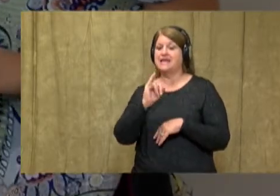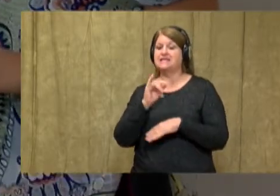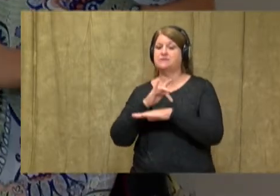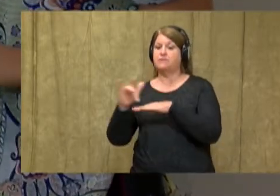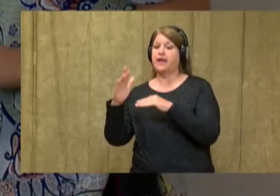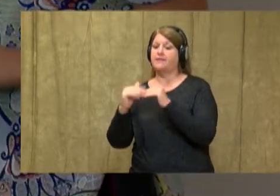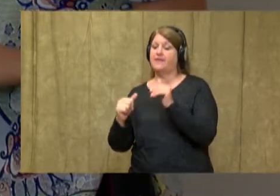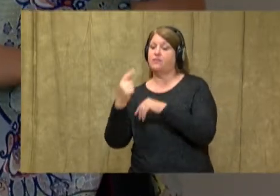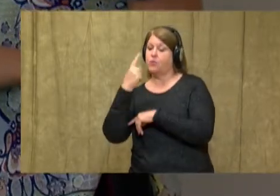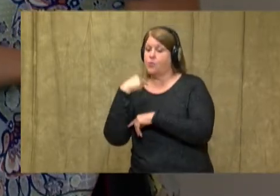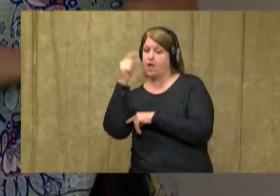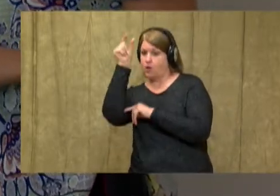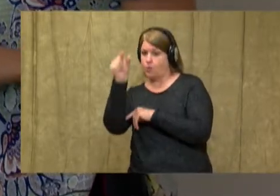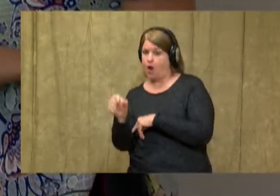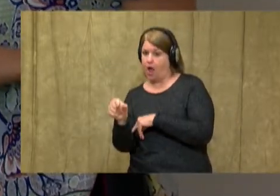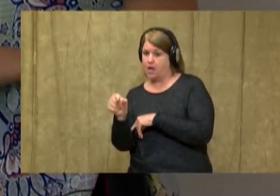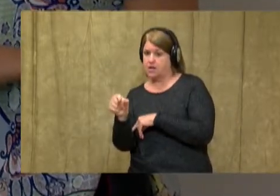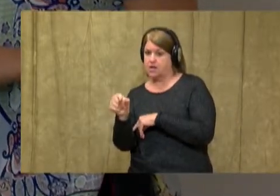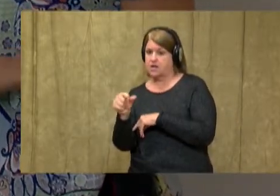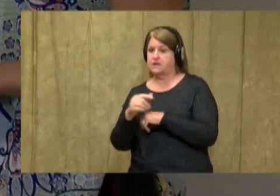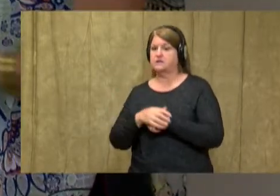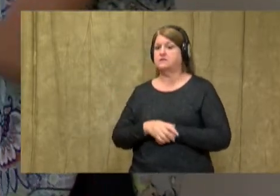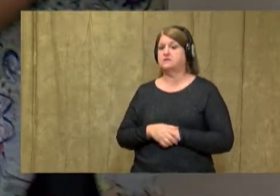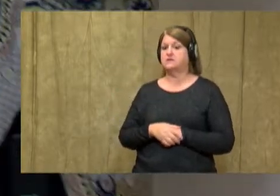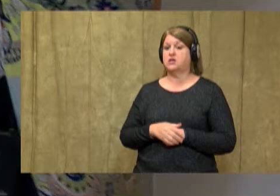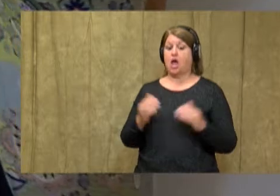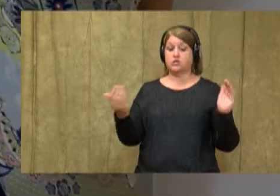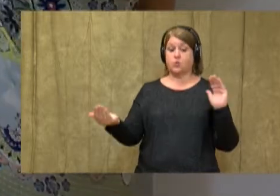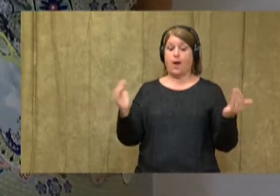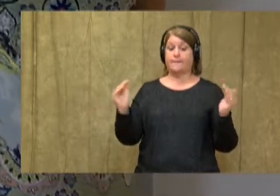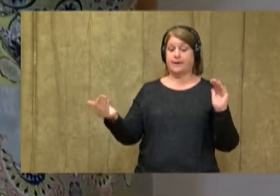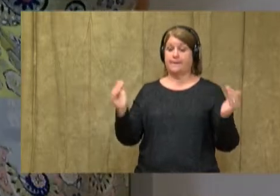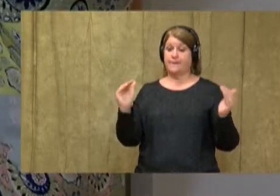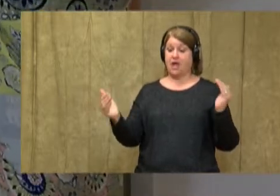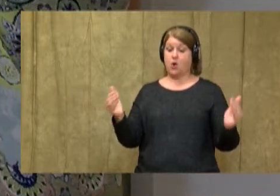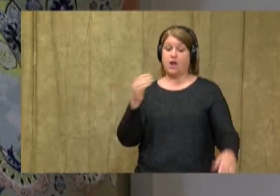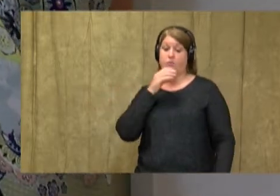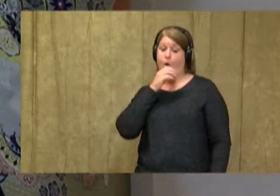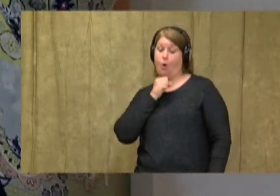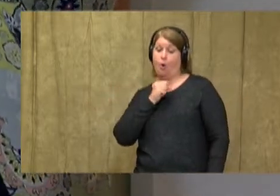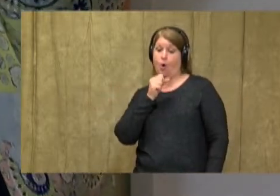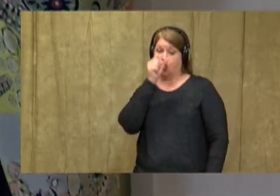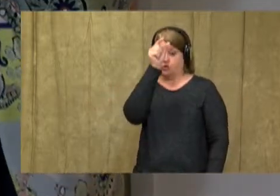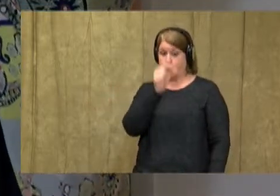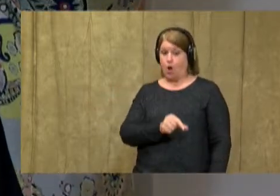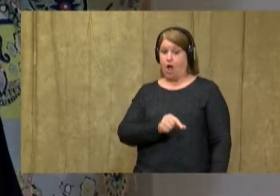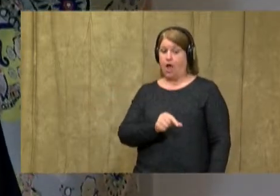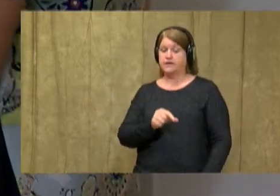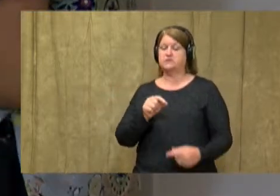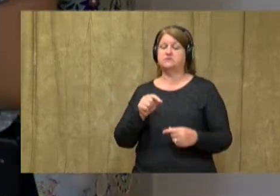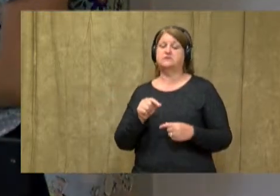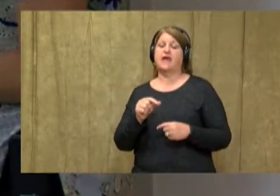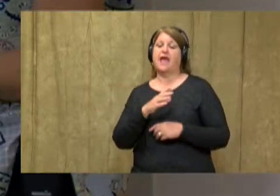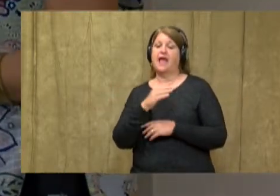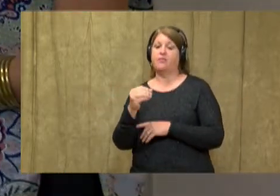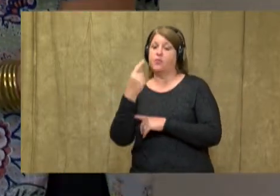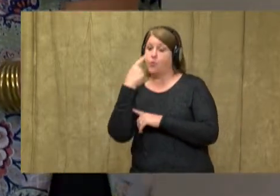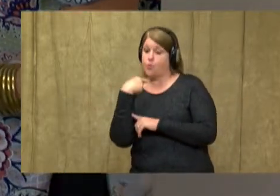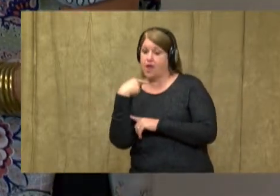rod. Than the red. So I'm comparing this orange rod to this red rod.